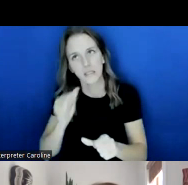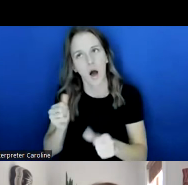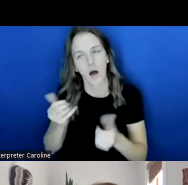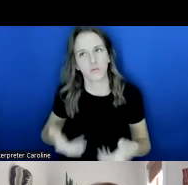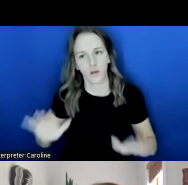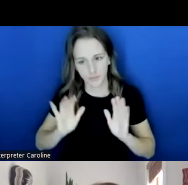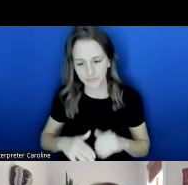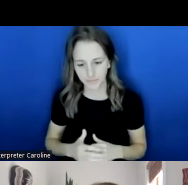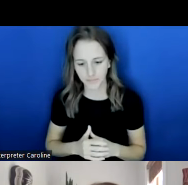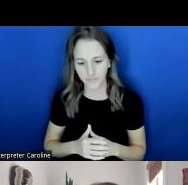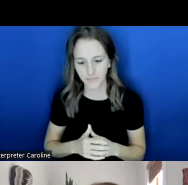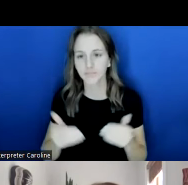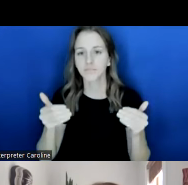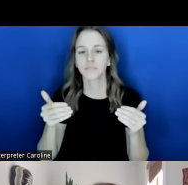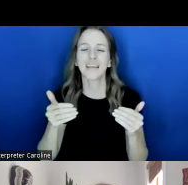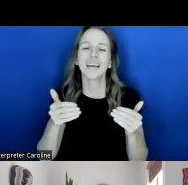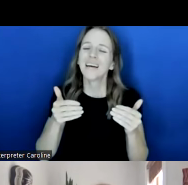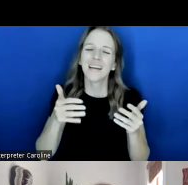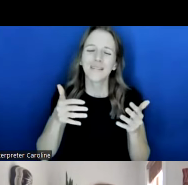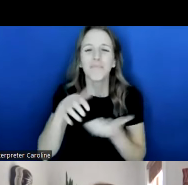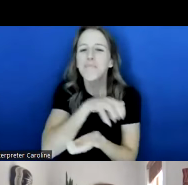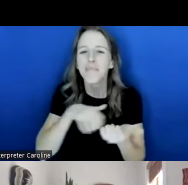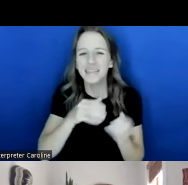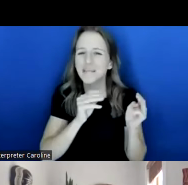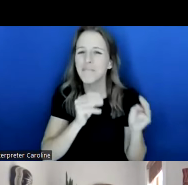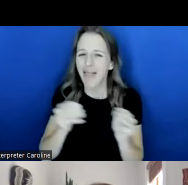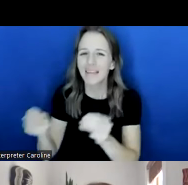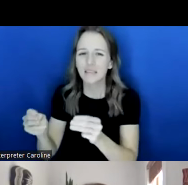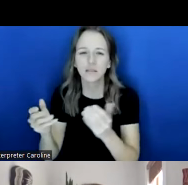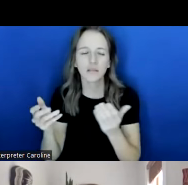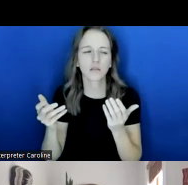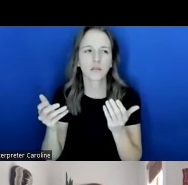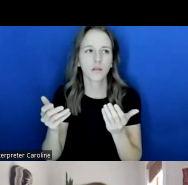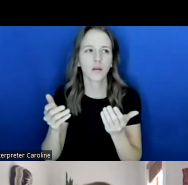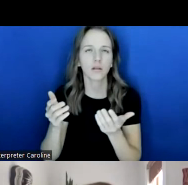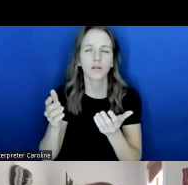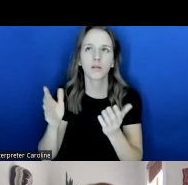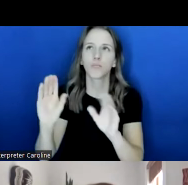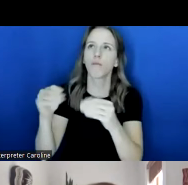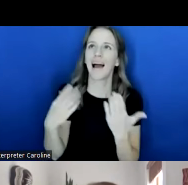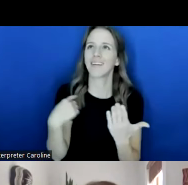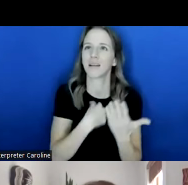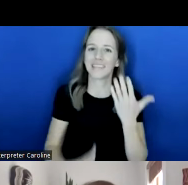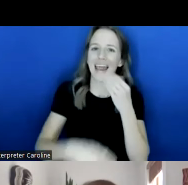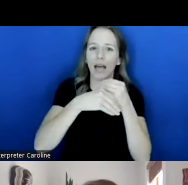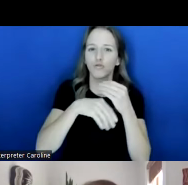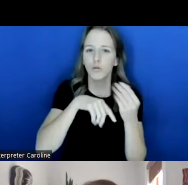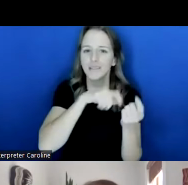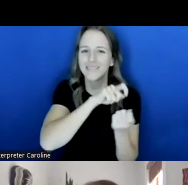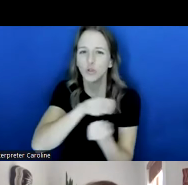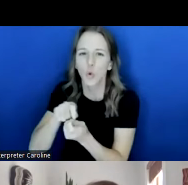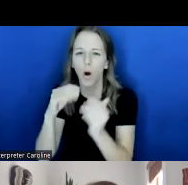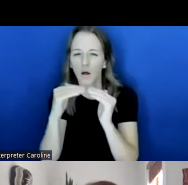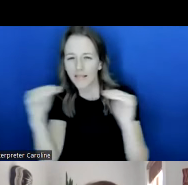so, being mixed methods really did give us, again, just like an extra level of nuance that we think is important when you're trying to